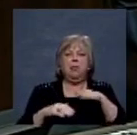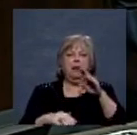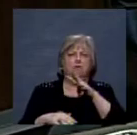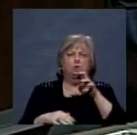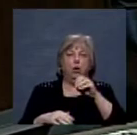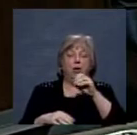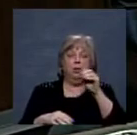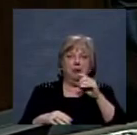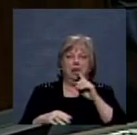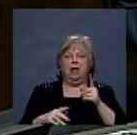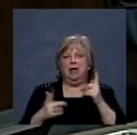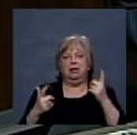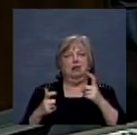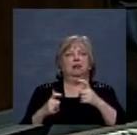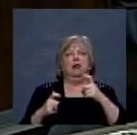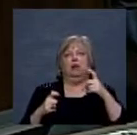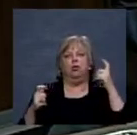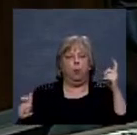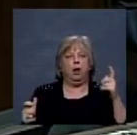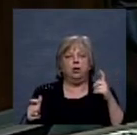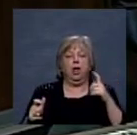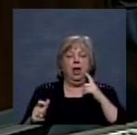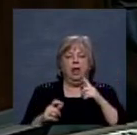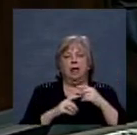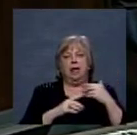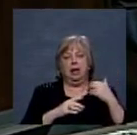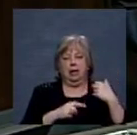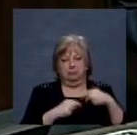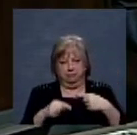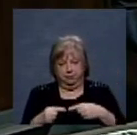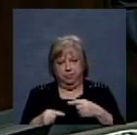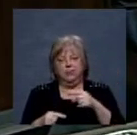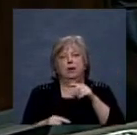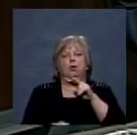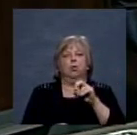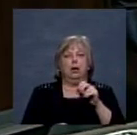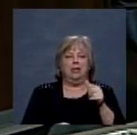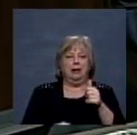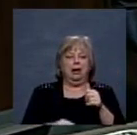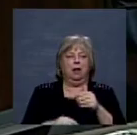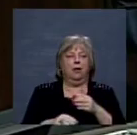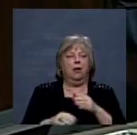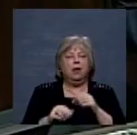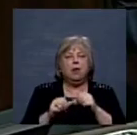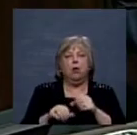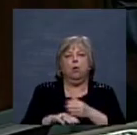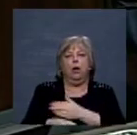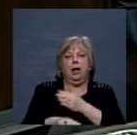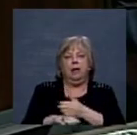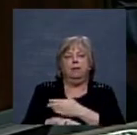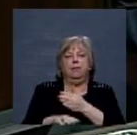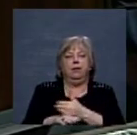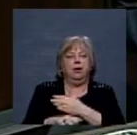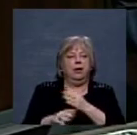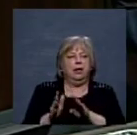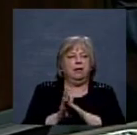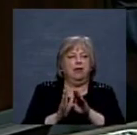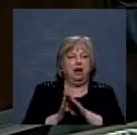federal government. If we fast forward to 2010, look at all the ongoing development and redevelopment of that area, that number